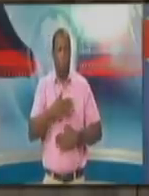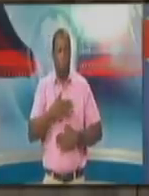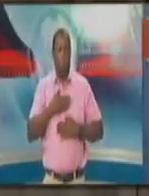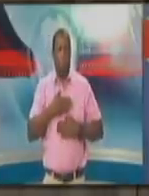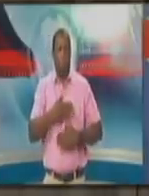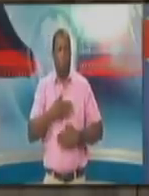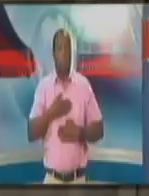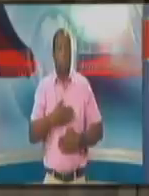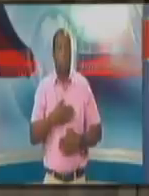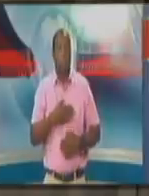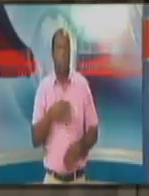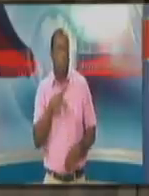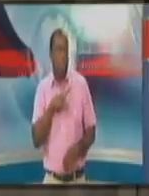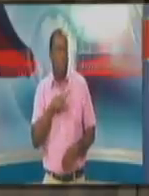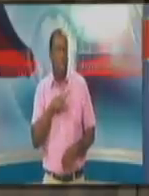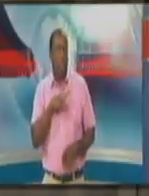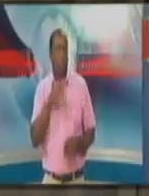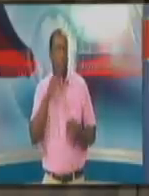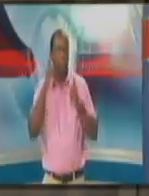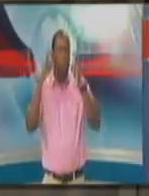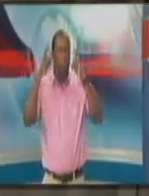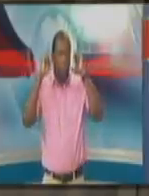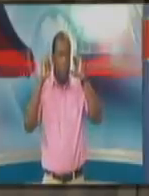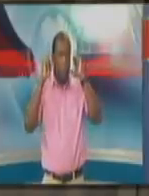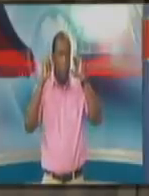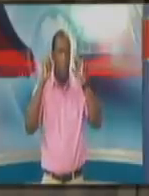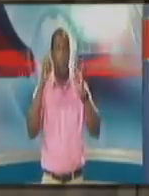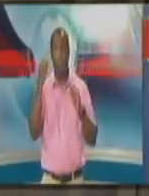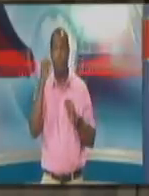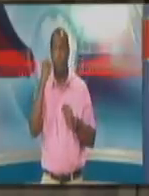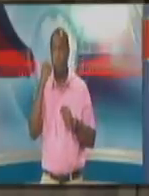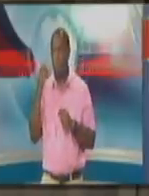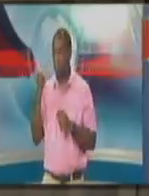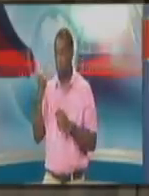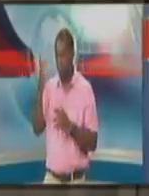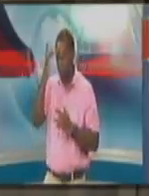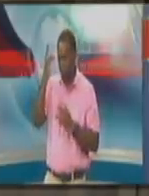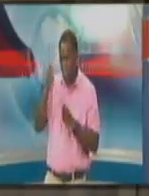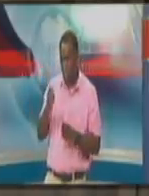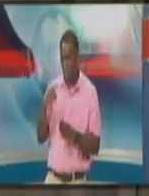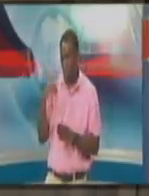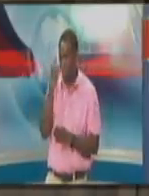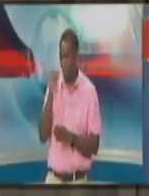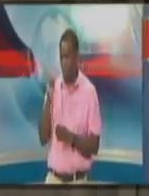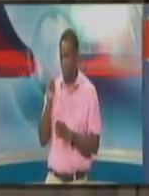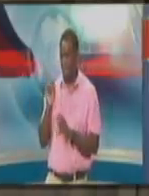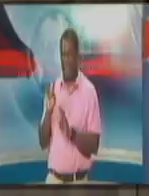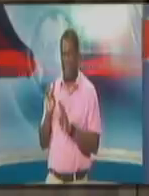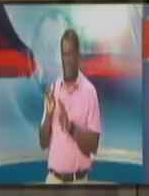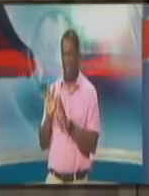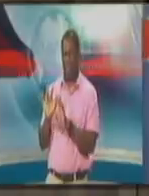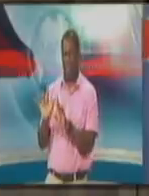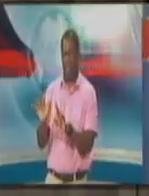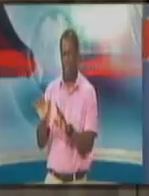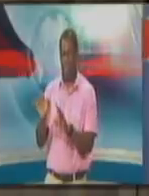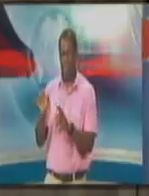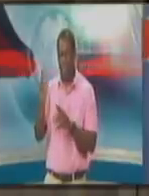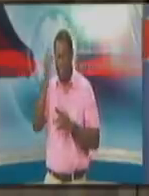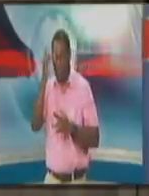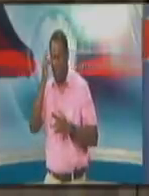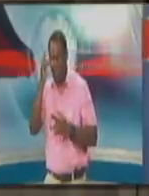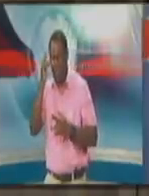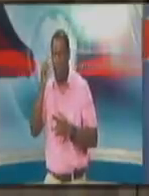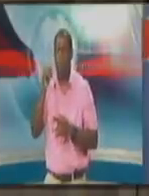us. If you are seeing patients that are viral illness-like patients, out in a triage area, for instance, you may wear a surgical